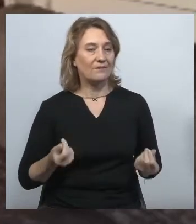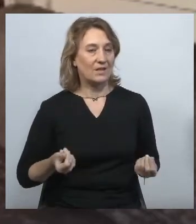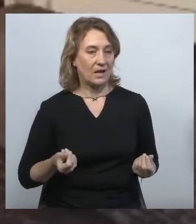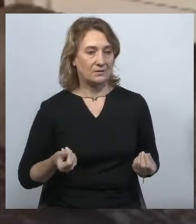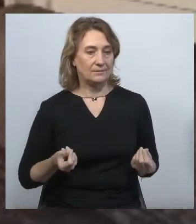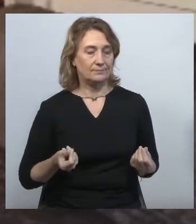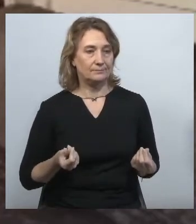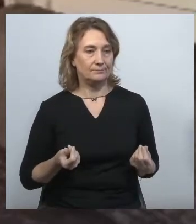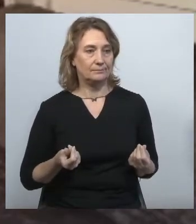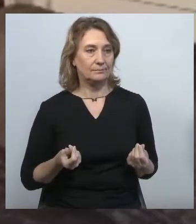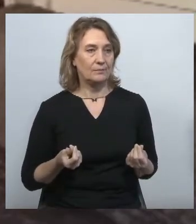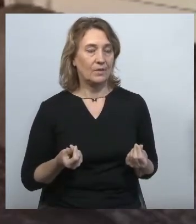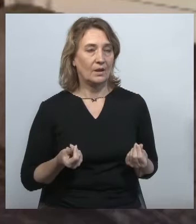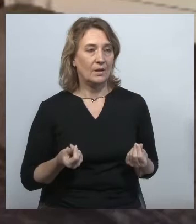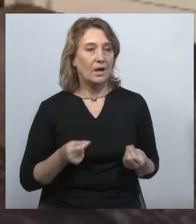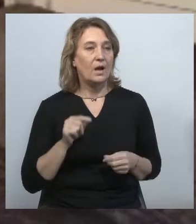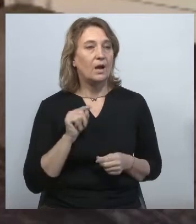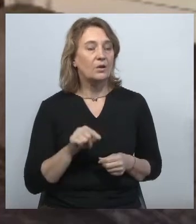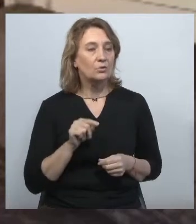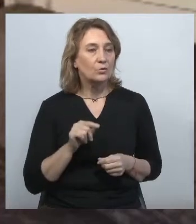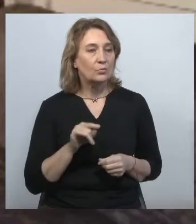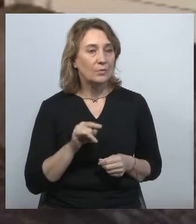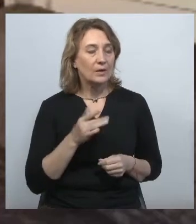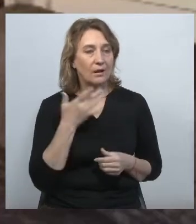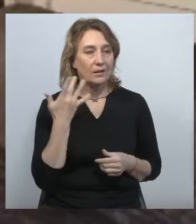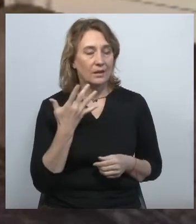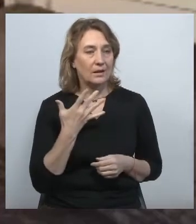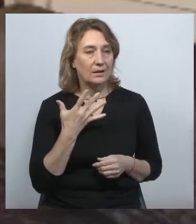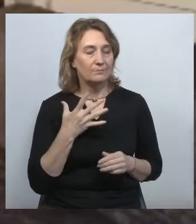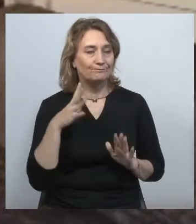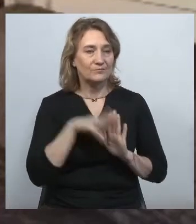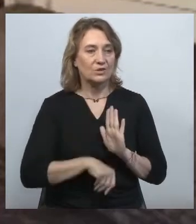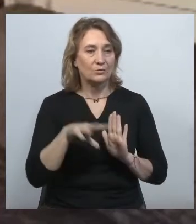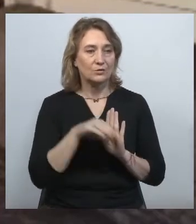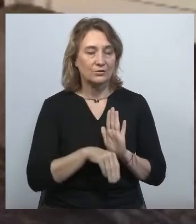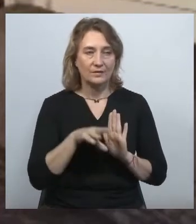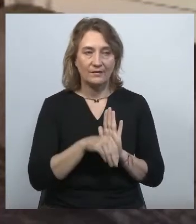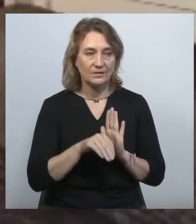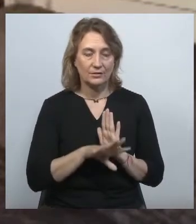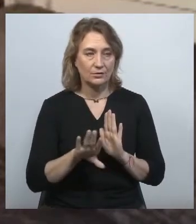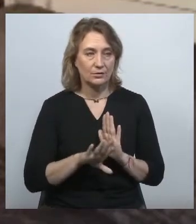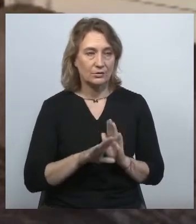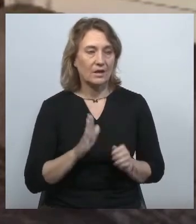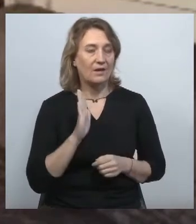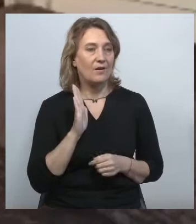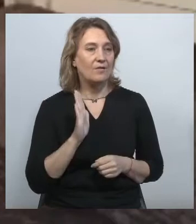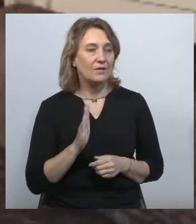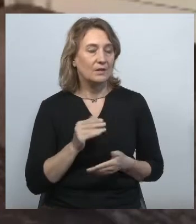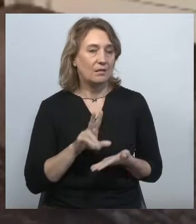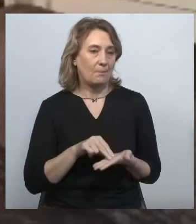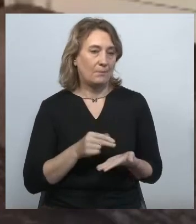easy to save money by not investing in a degree of self-regulation, quality control